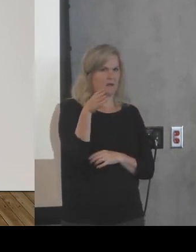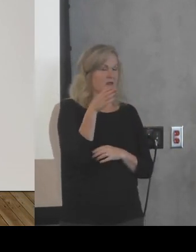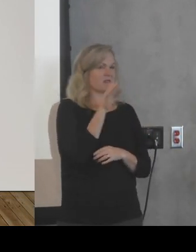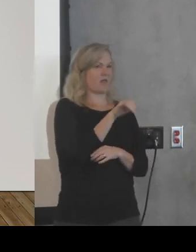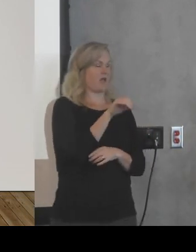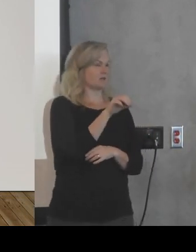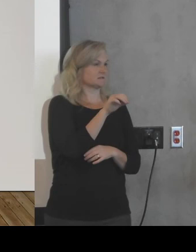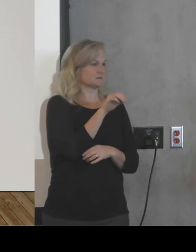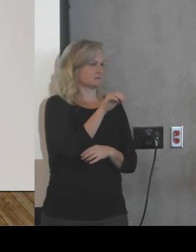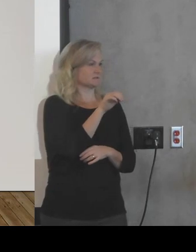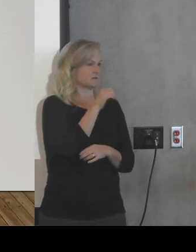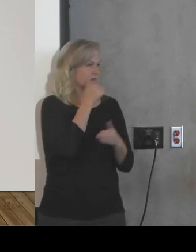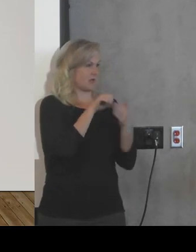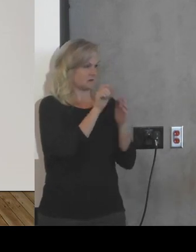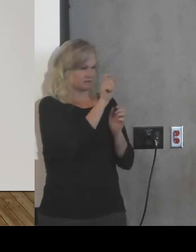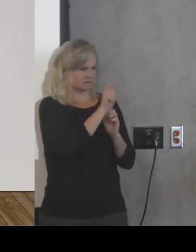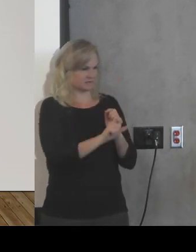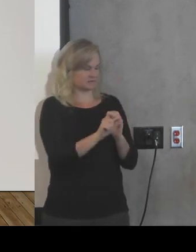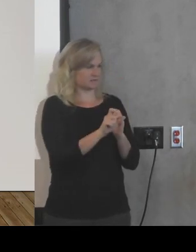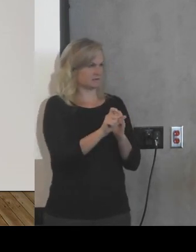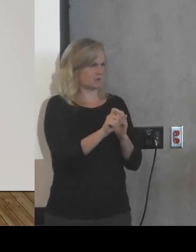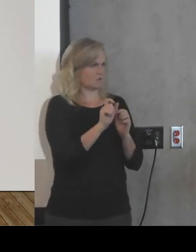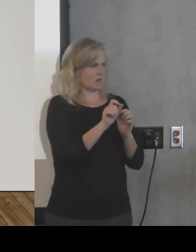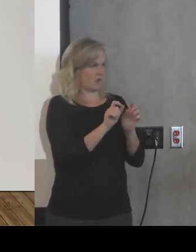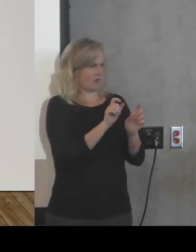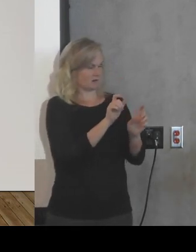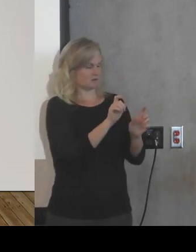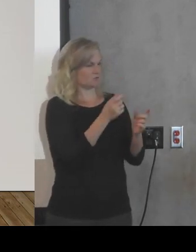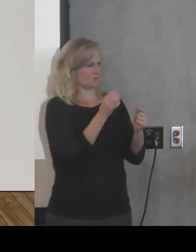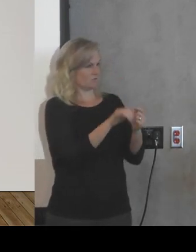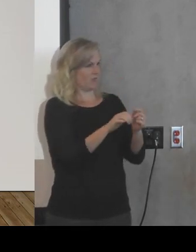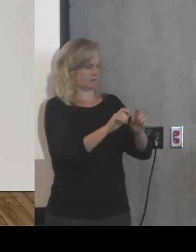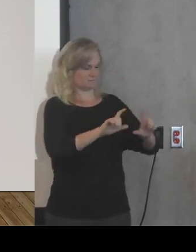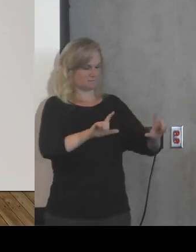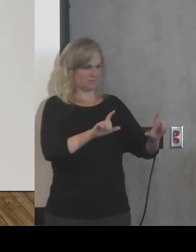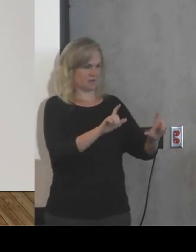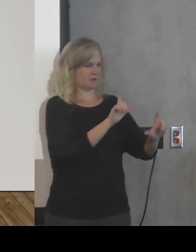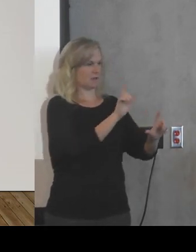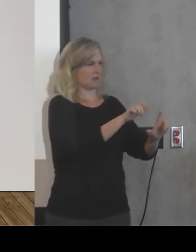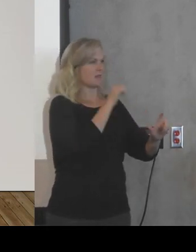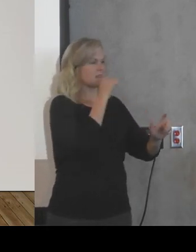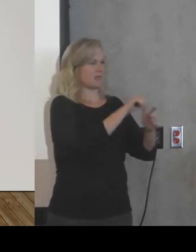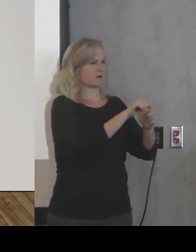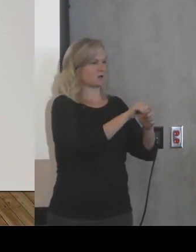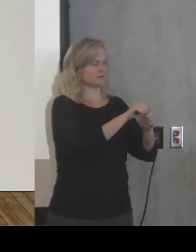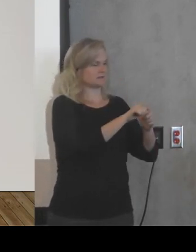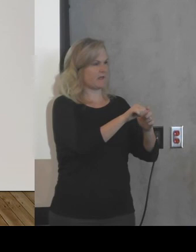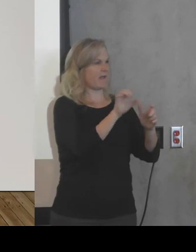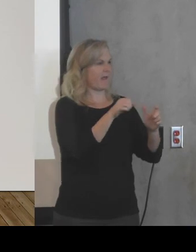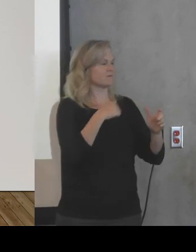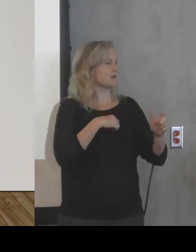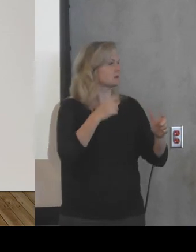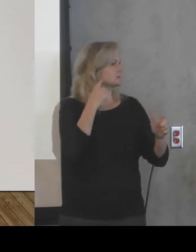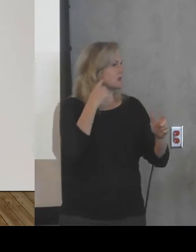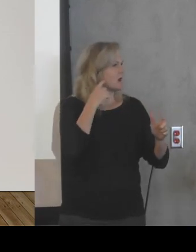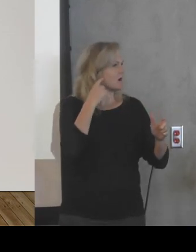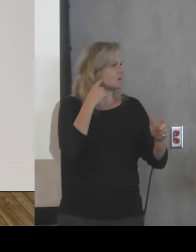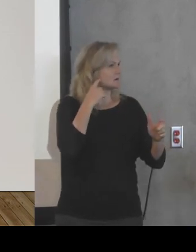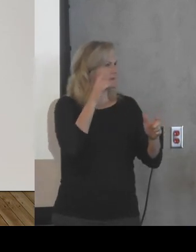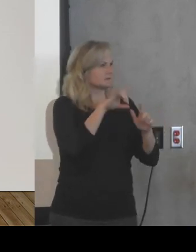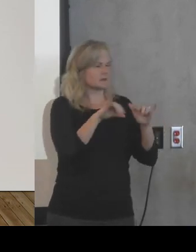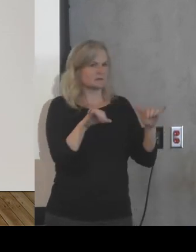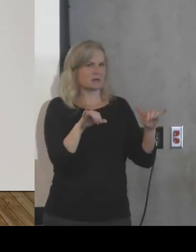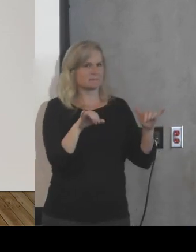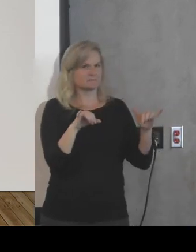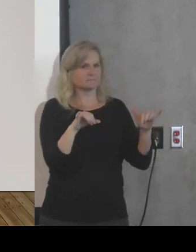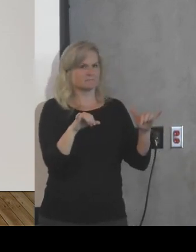the picture and it'll pronounce the sounds for you. So if a student needs extra practice hearing them or a teacher's not really sure how they're going to pronounce that sound, you